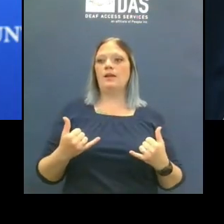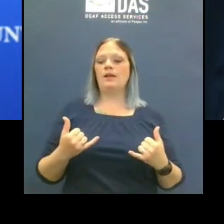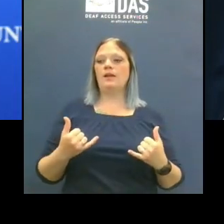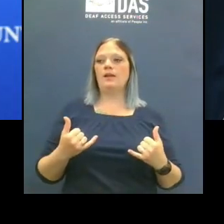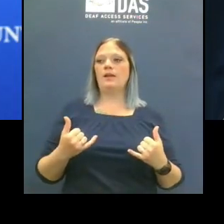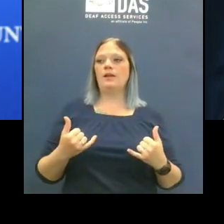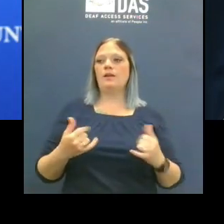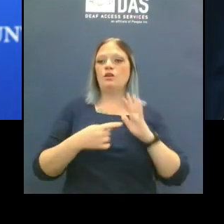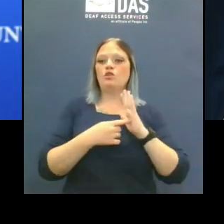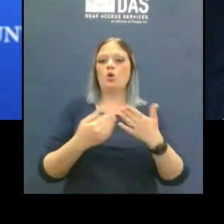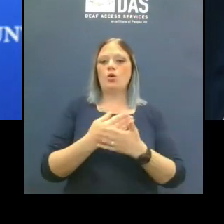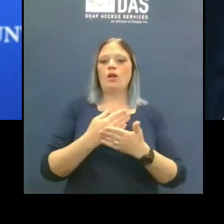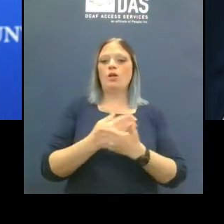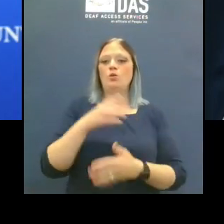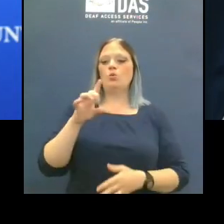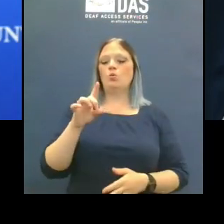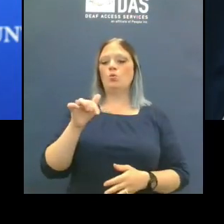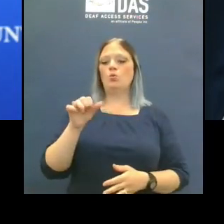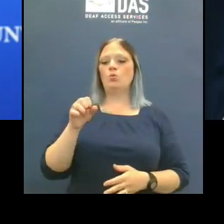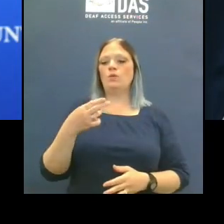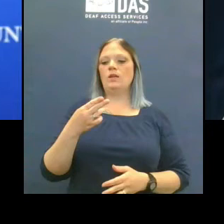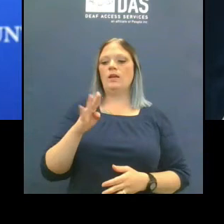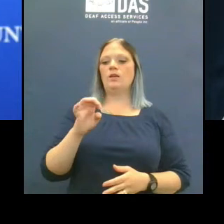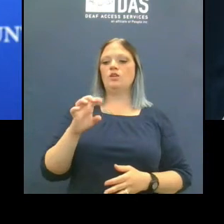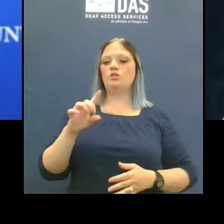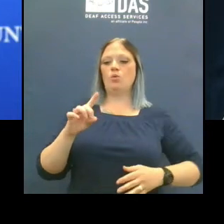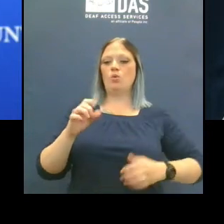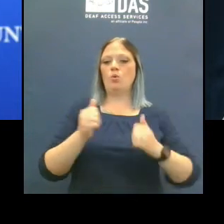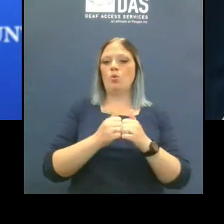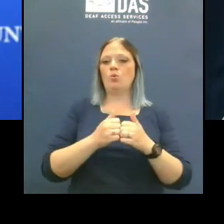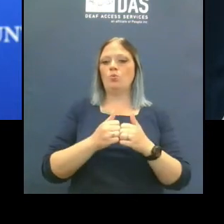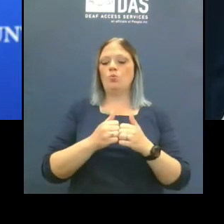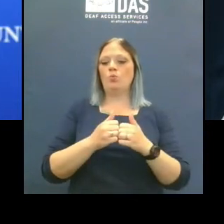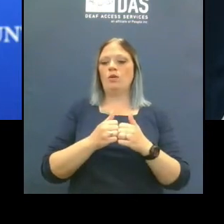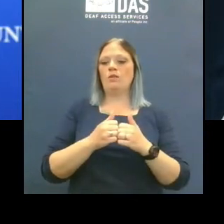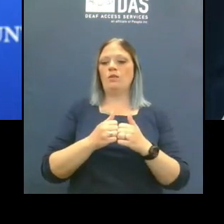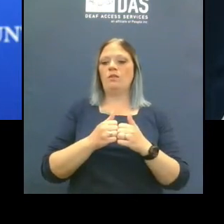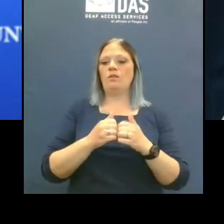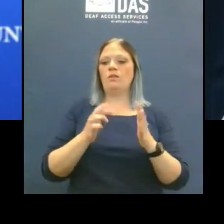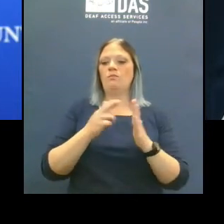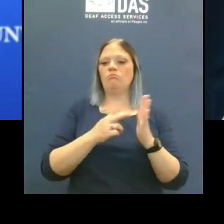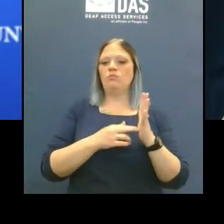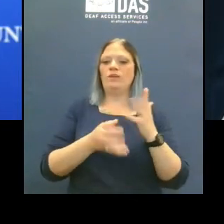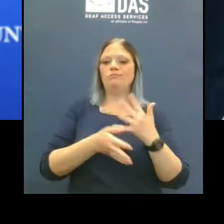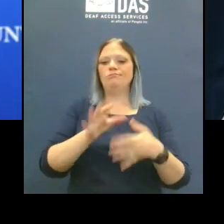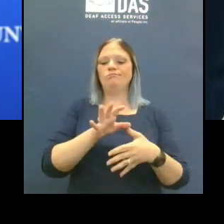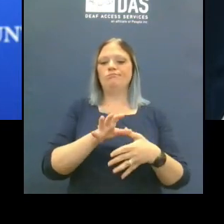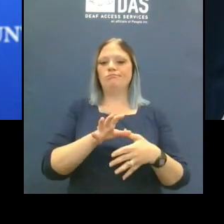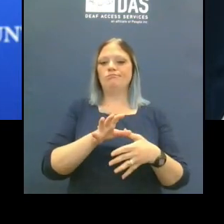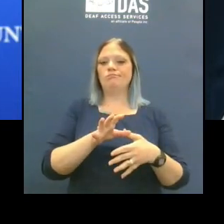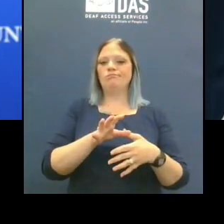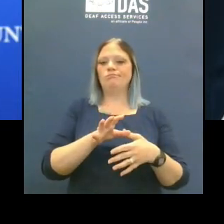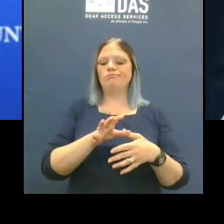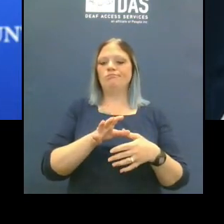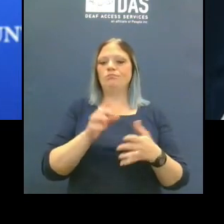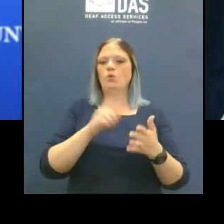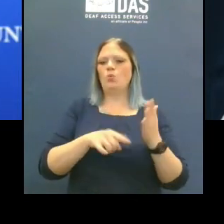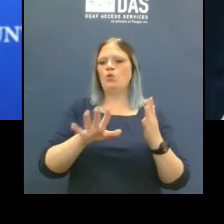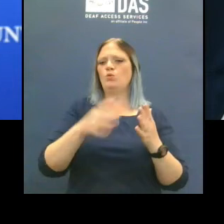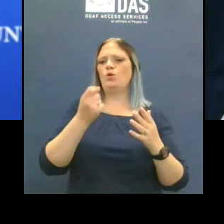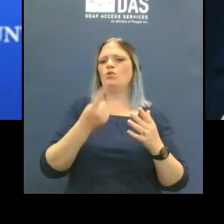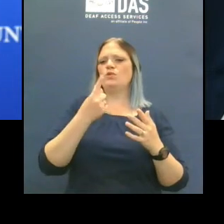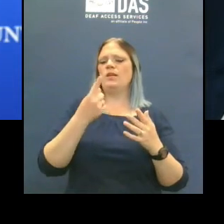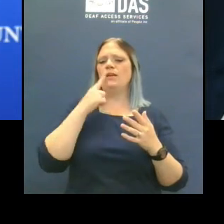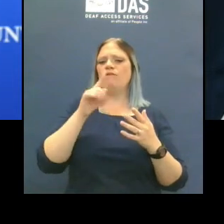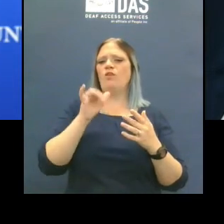new dashboard with metrics for the regions, and I'm wondering, what's your understanding of the metrics